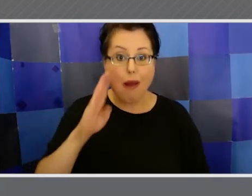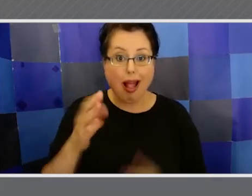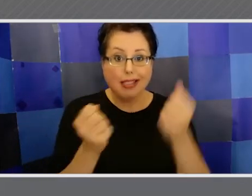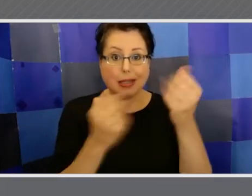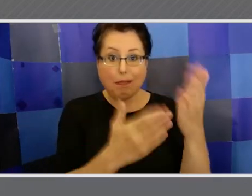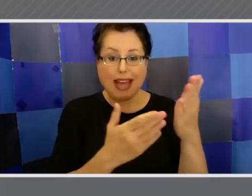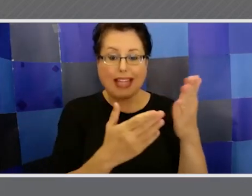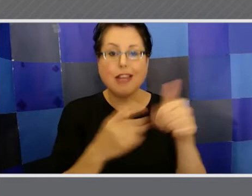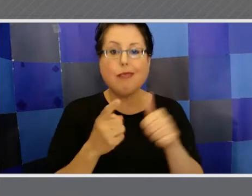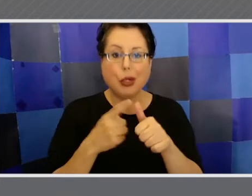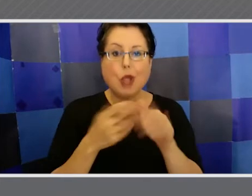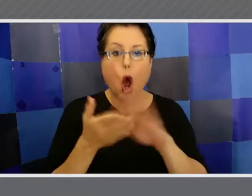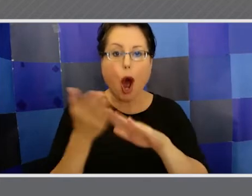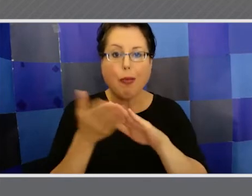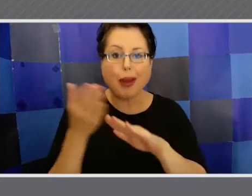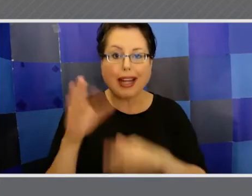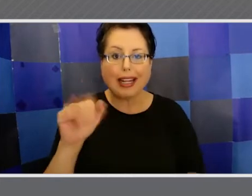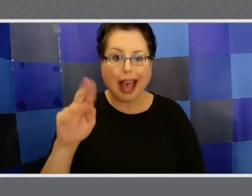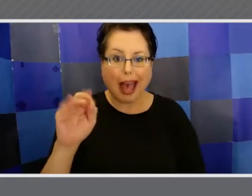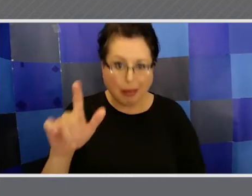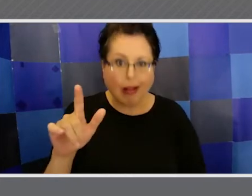preliminary operating and capital budget.